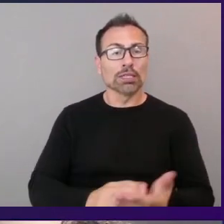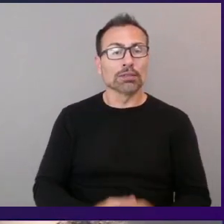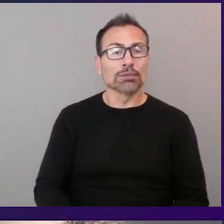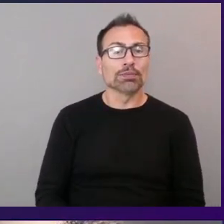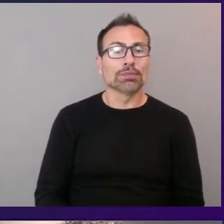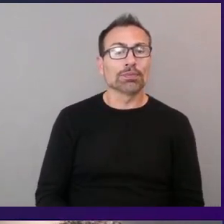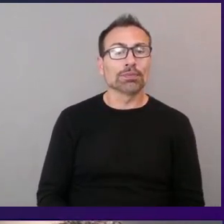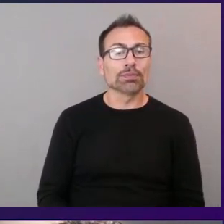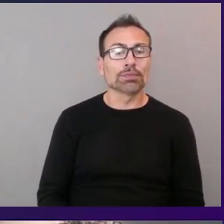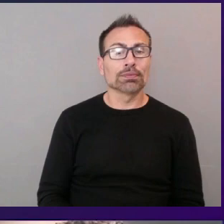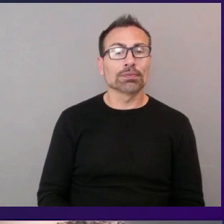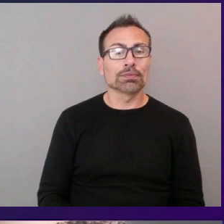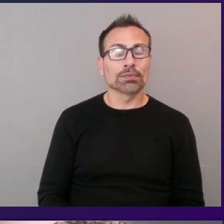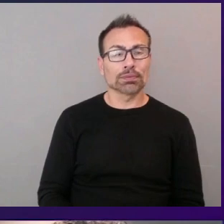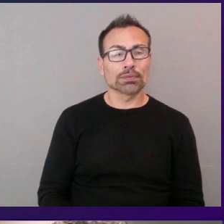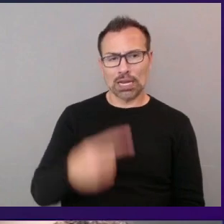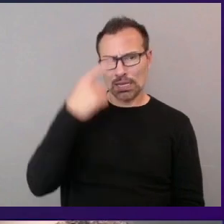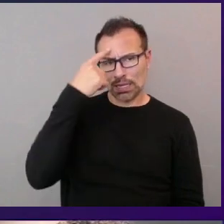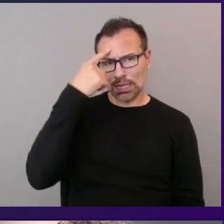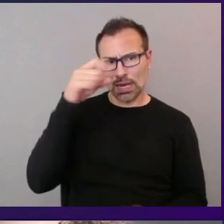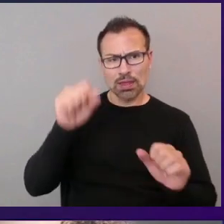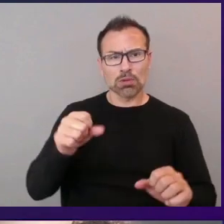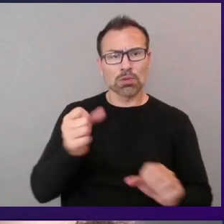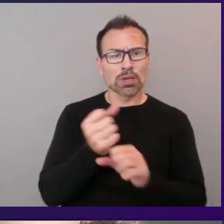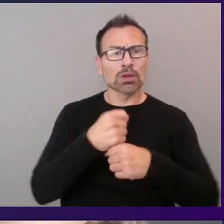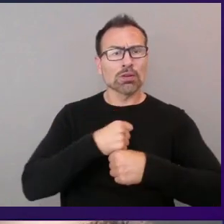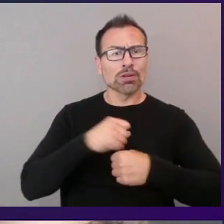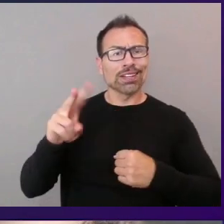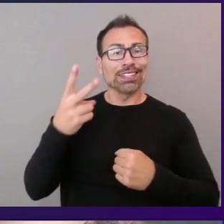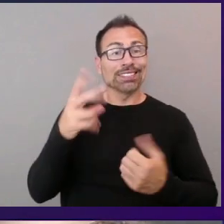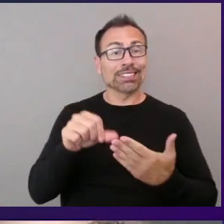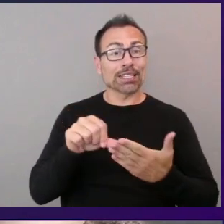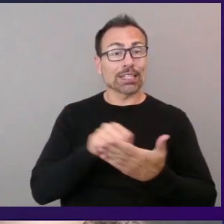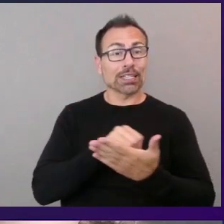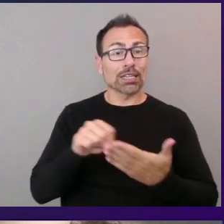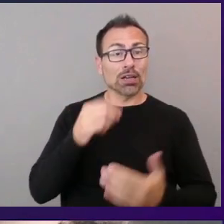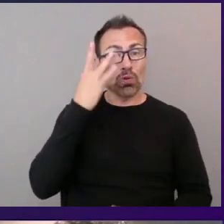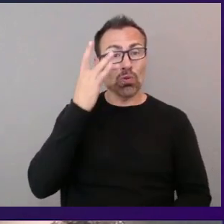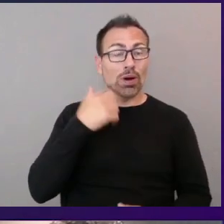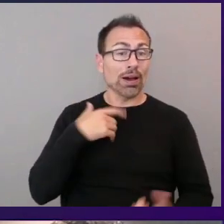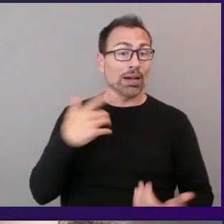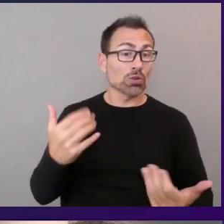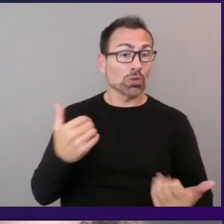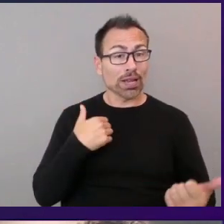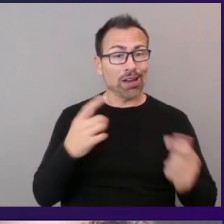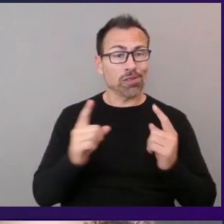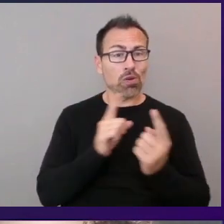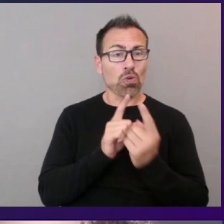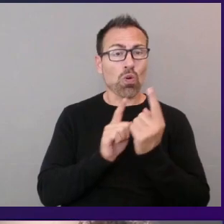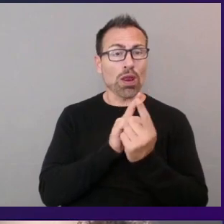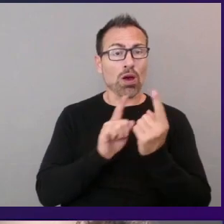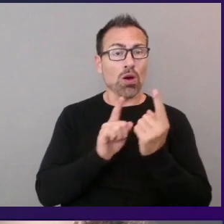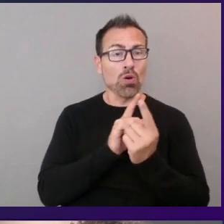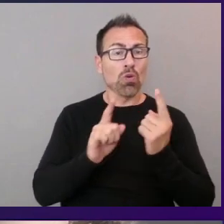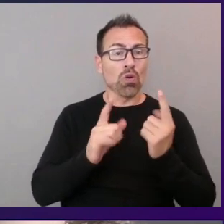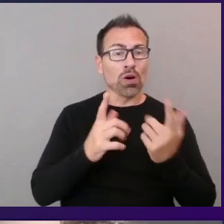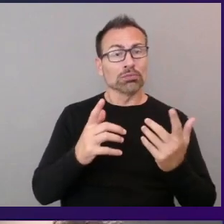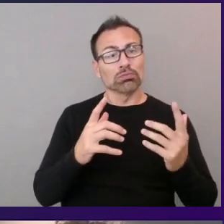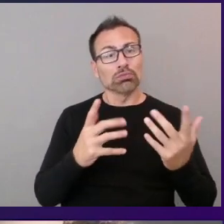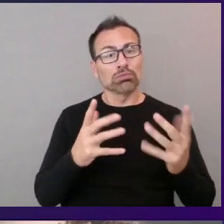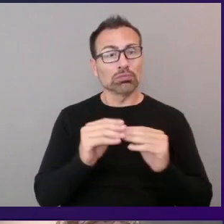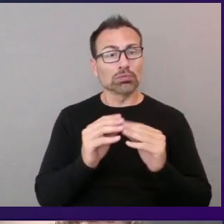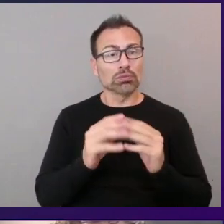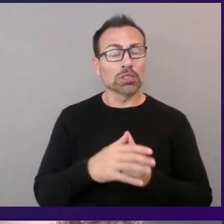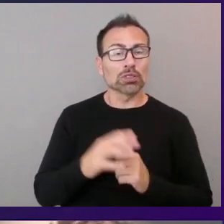I think we can create also a second account, so then we can simulate a one-on-one session. So let's create a second account with my